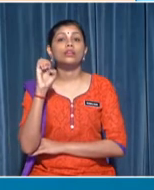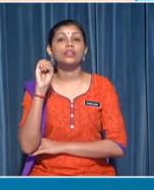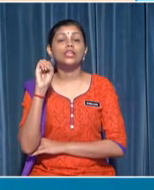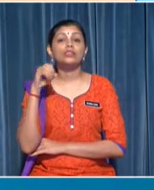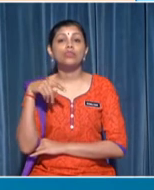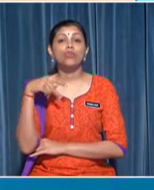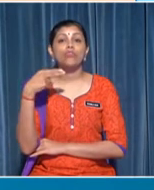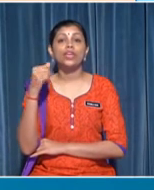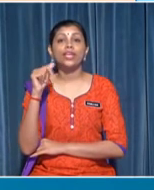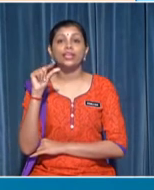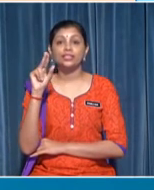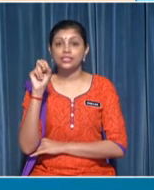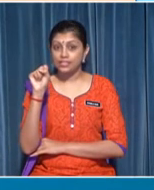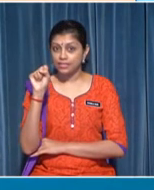Esophagus.